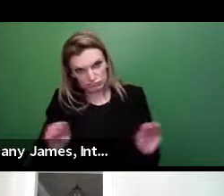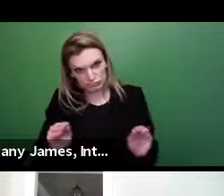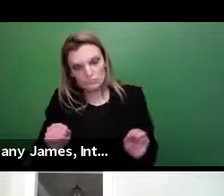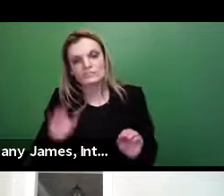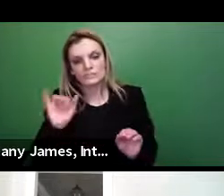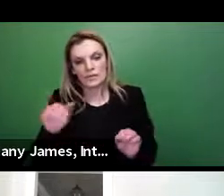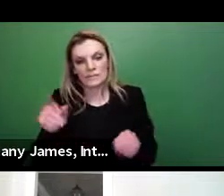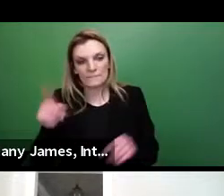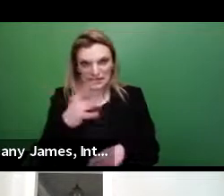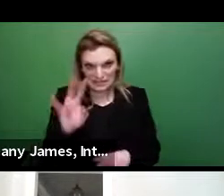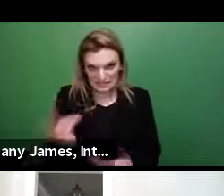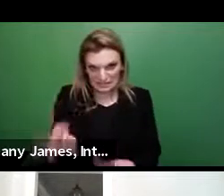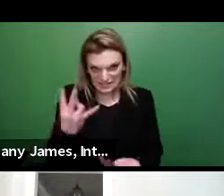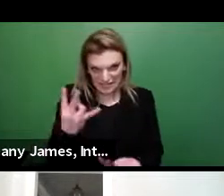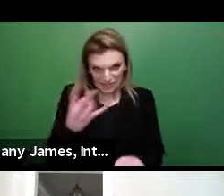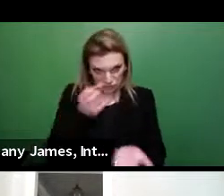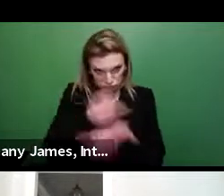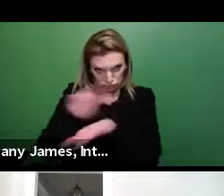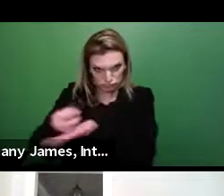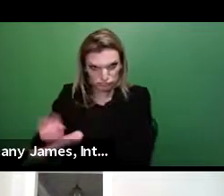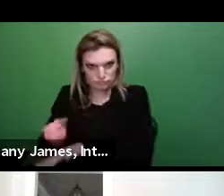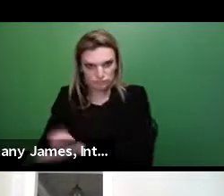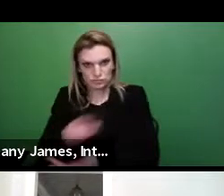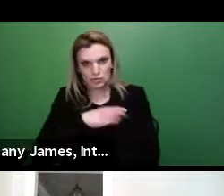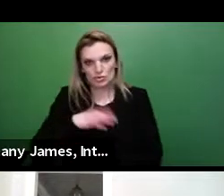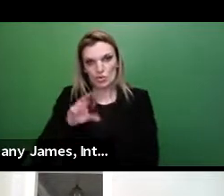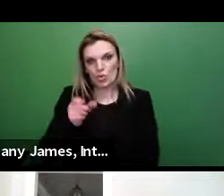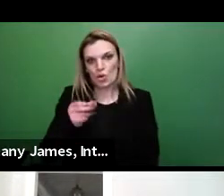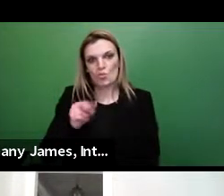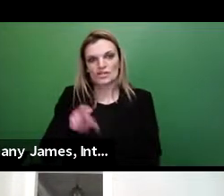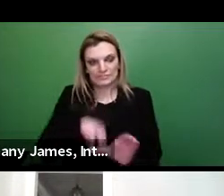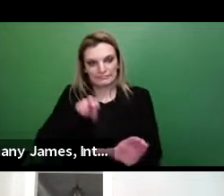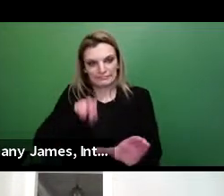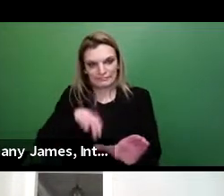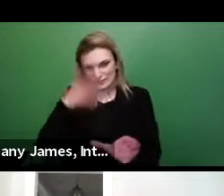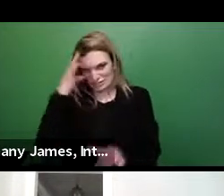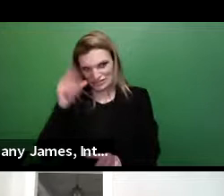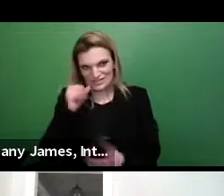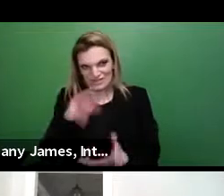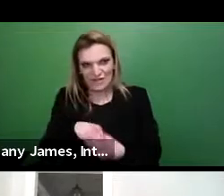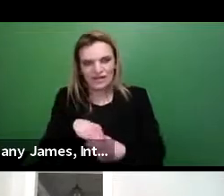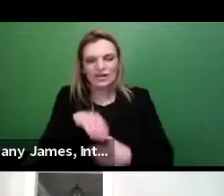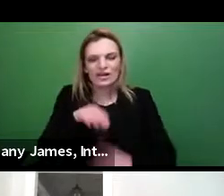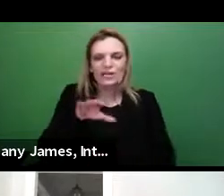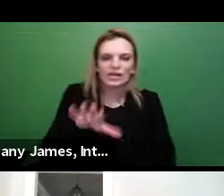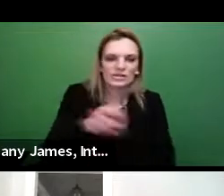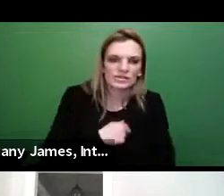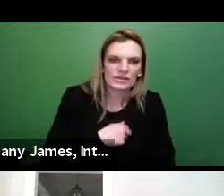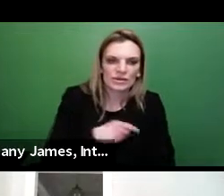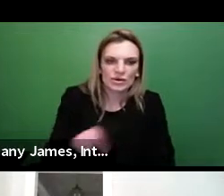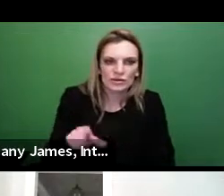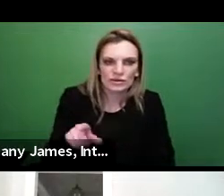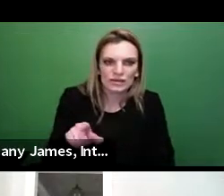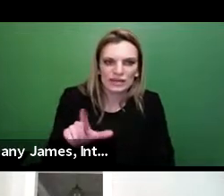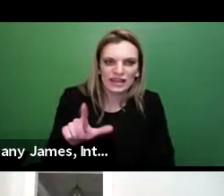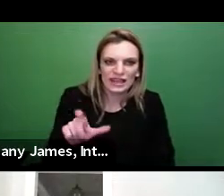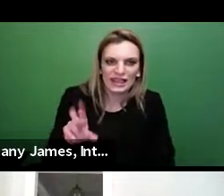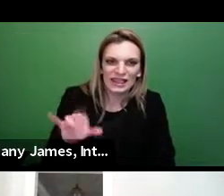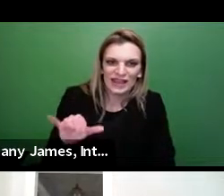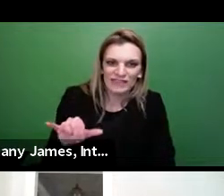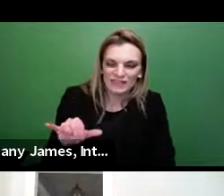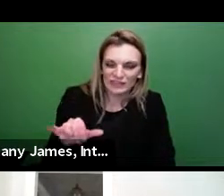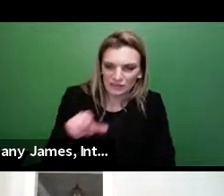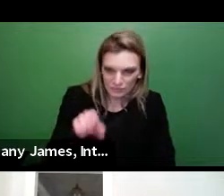approvals and Commissioner Roberson has abstained from that. Well, and Commissioner, I'm sorry, Mr. Levy, since our